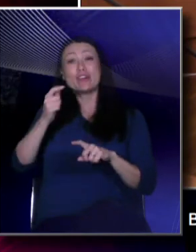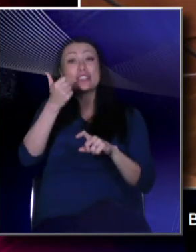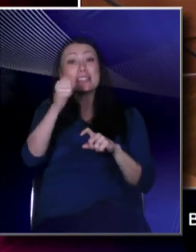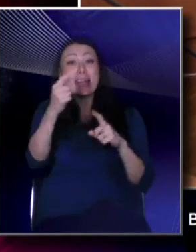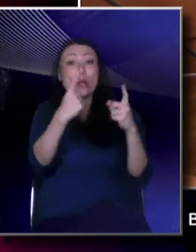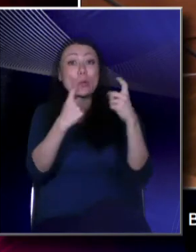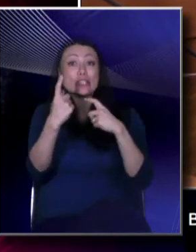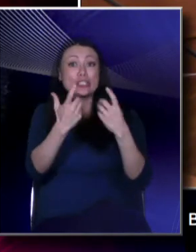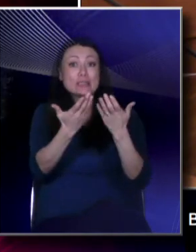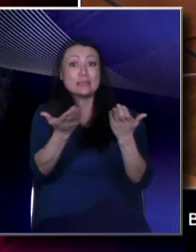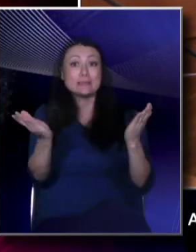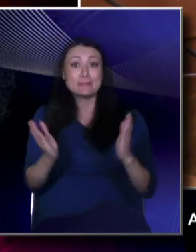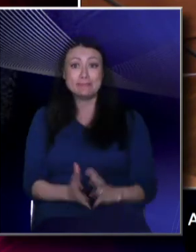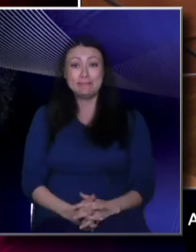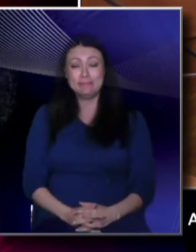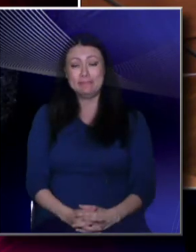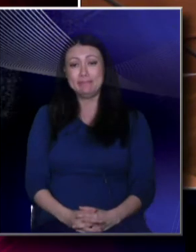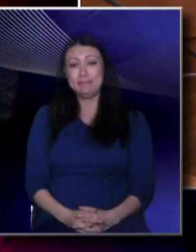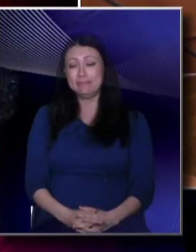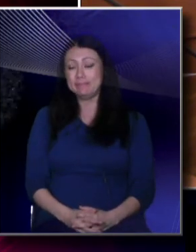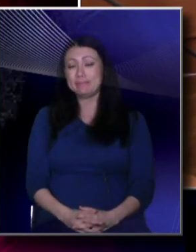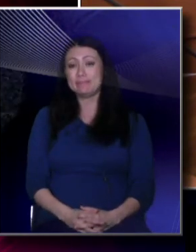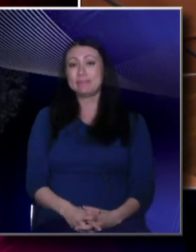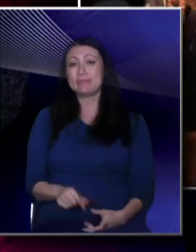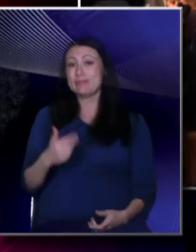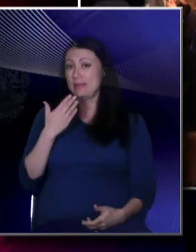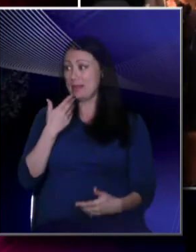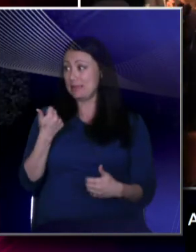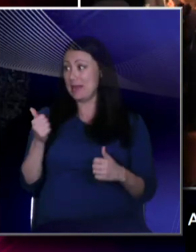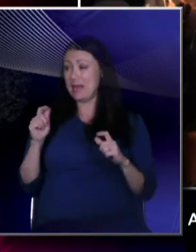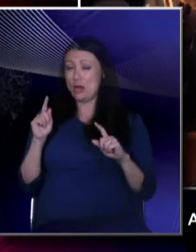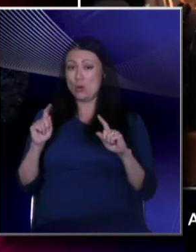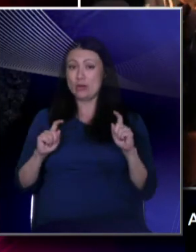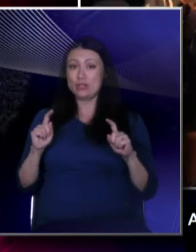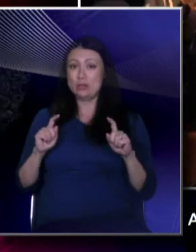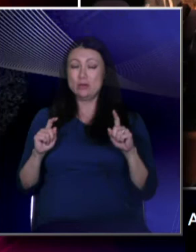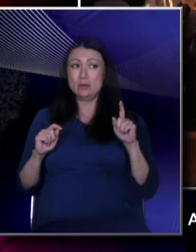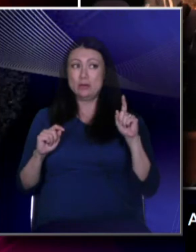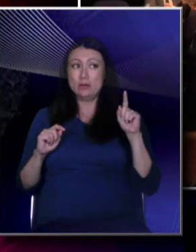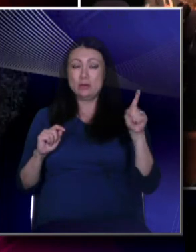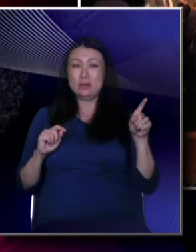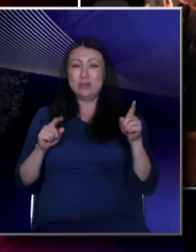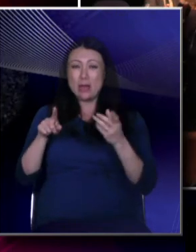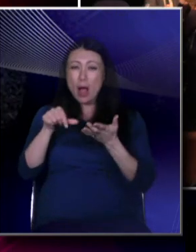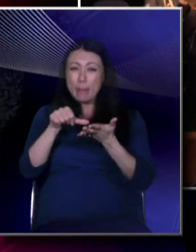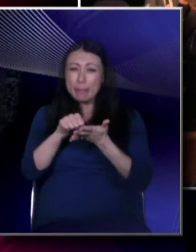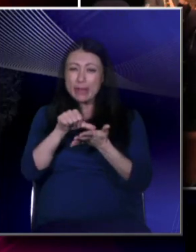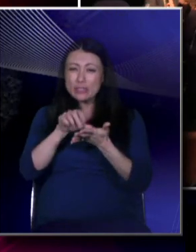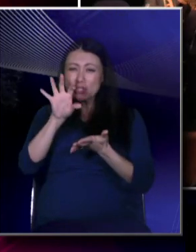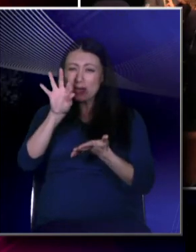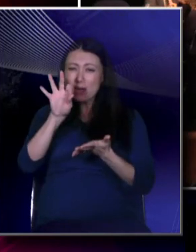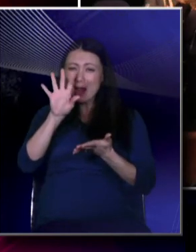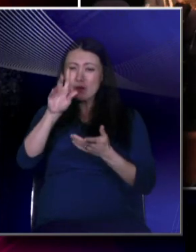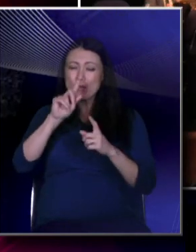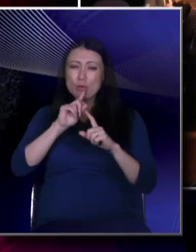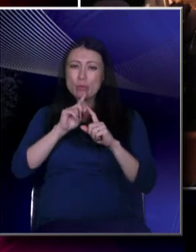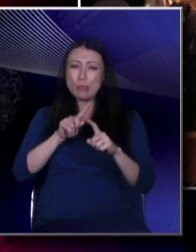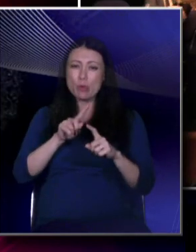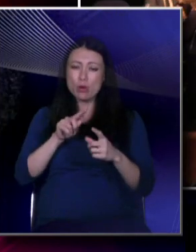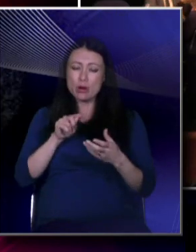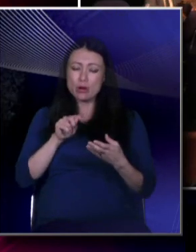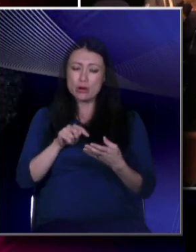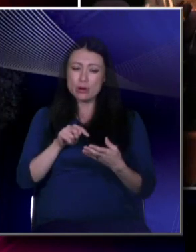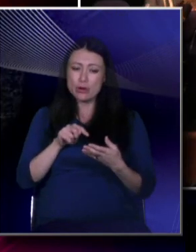time. Thank you. Do we have any questions? Let's go on page 9 of the report. There is